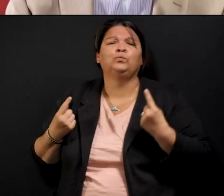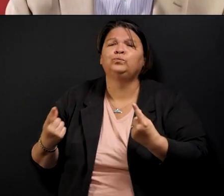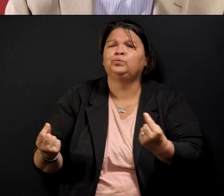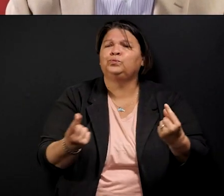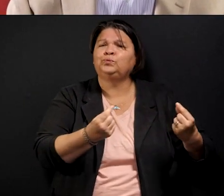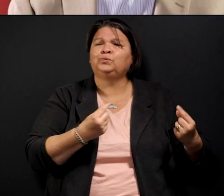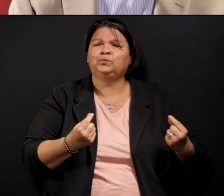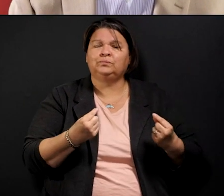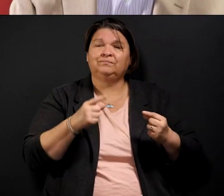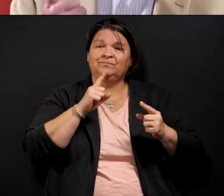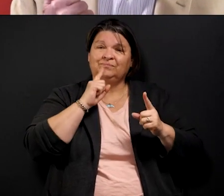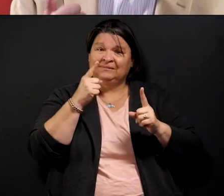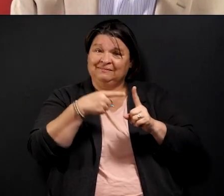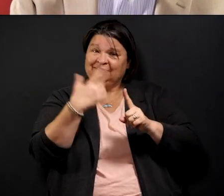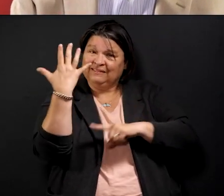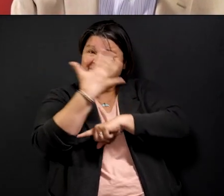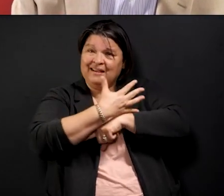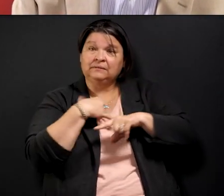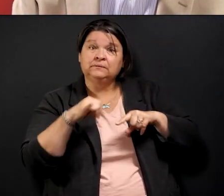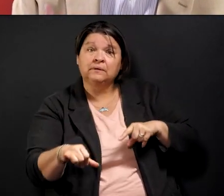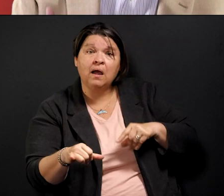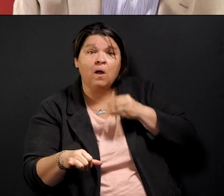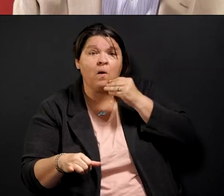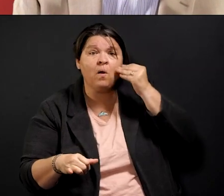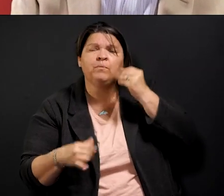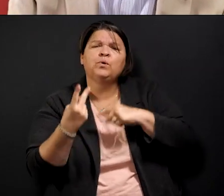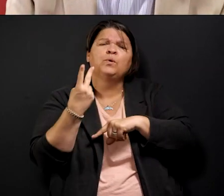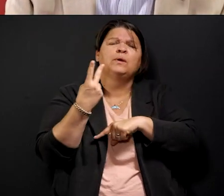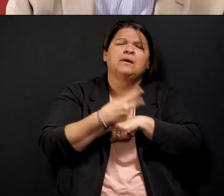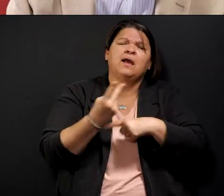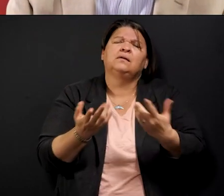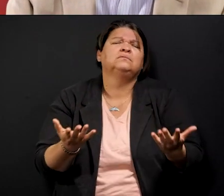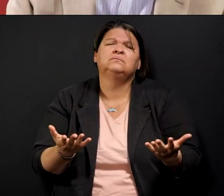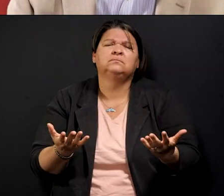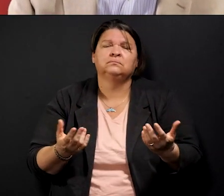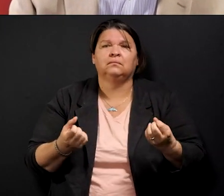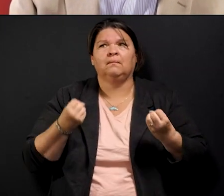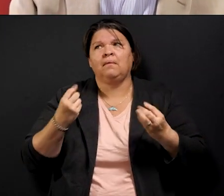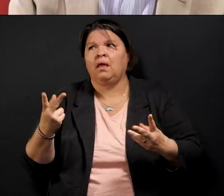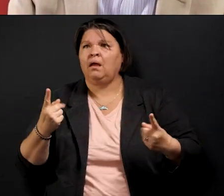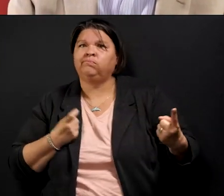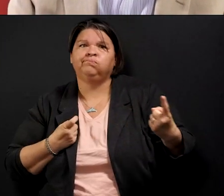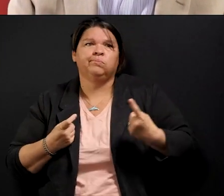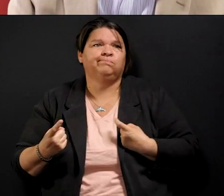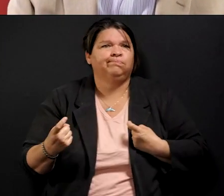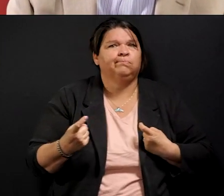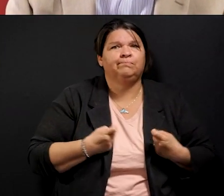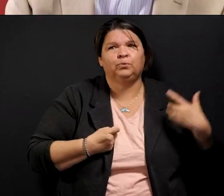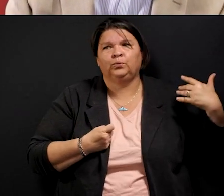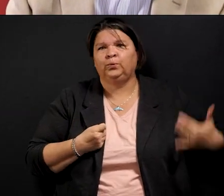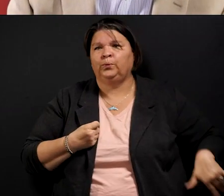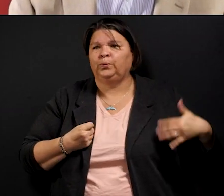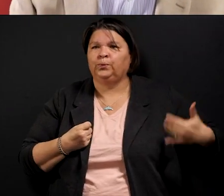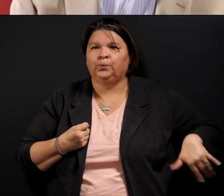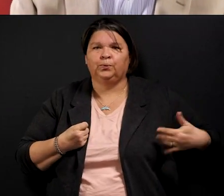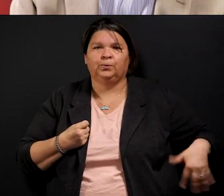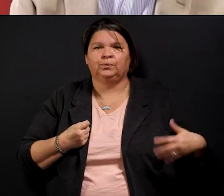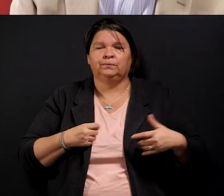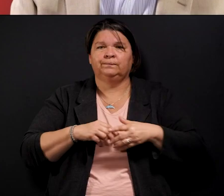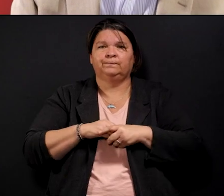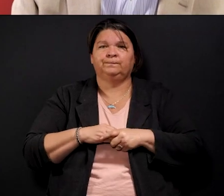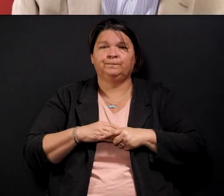all sorts of questions like that precipitate a lengthy discussion and a certain amount of brain